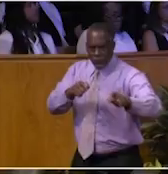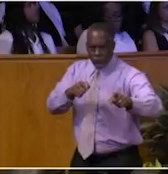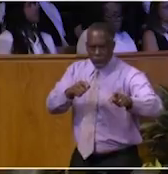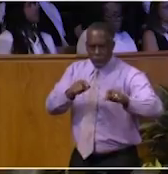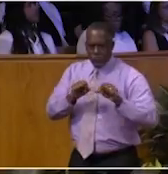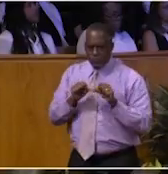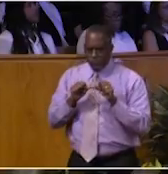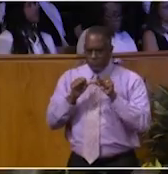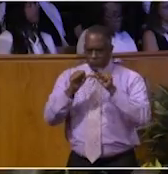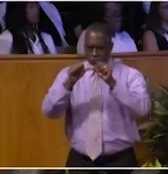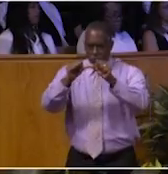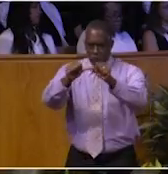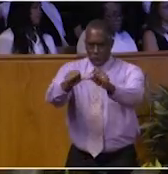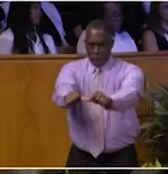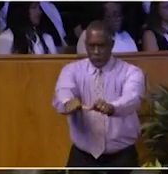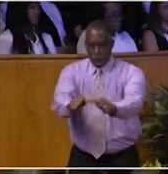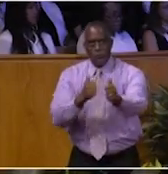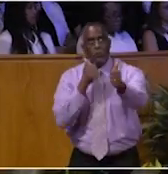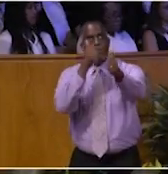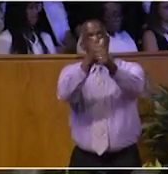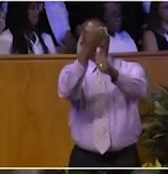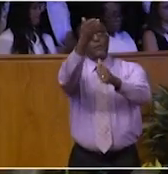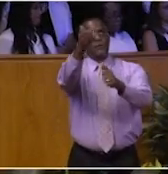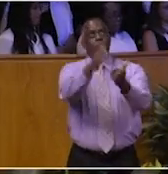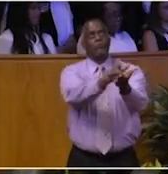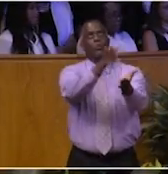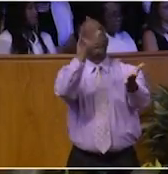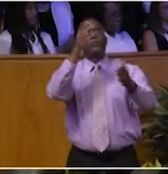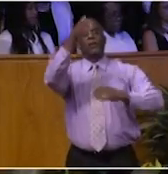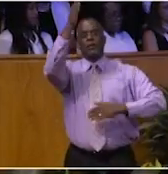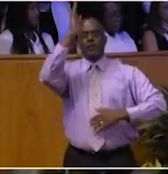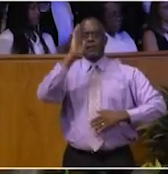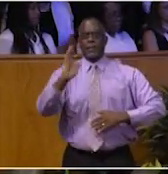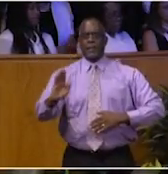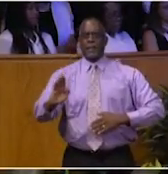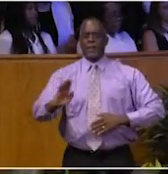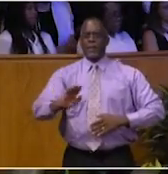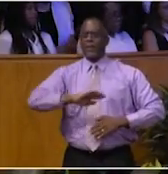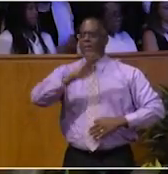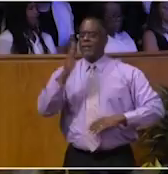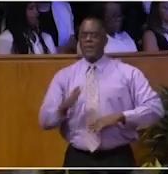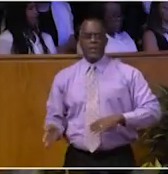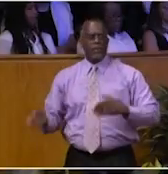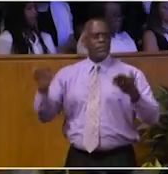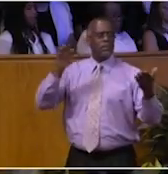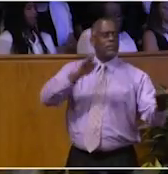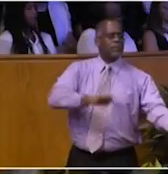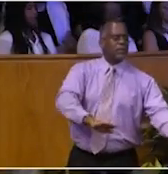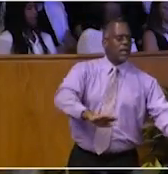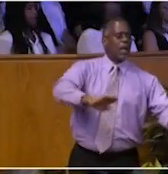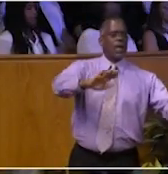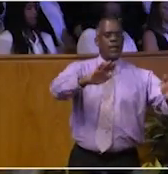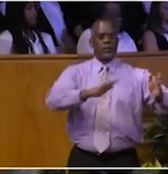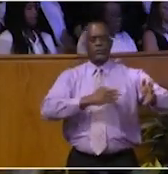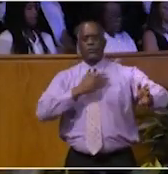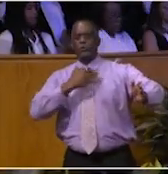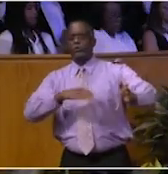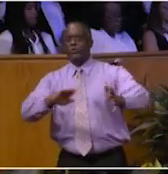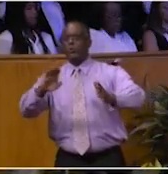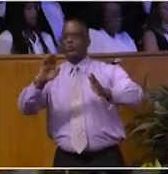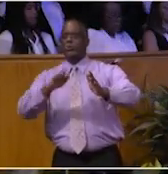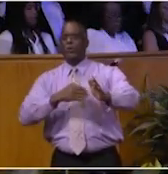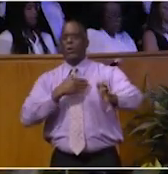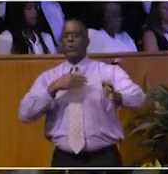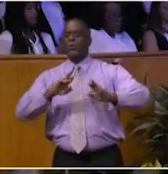have, a God to glorify, a never-dying soul to save and fit it for